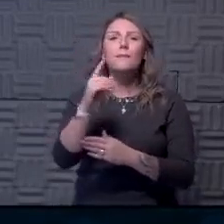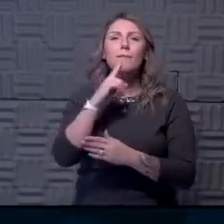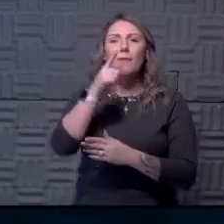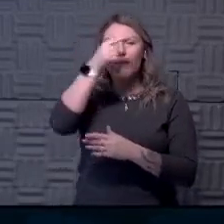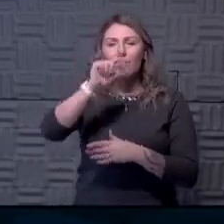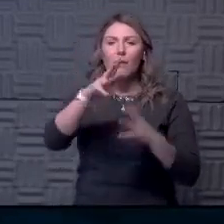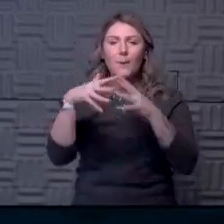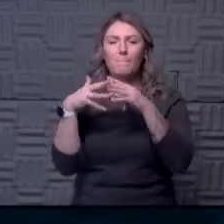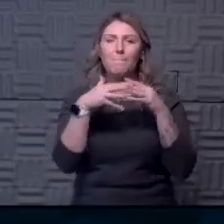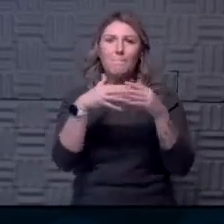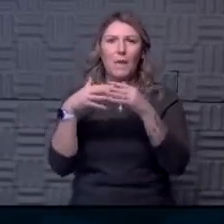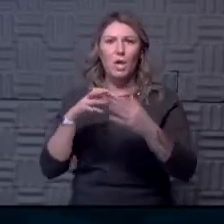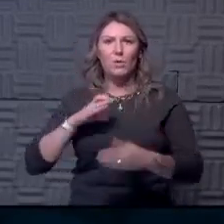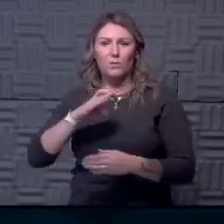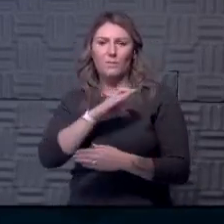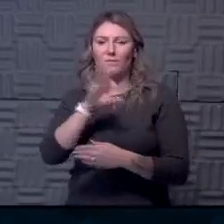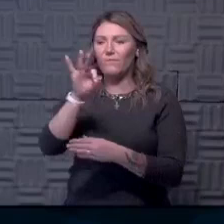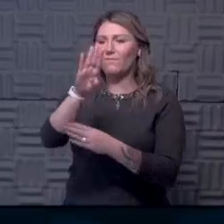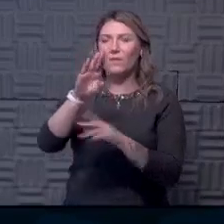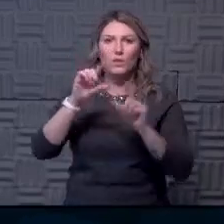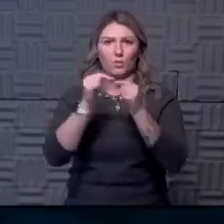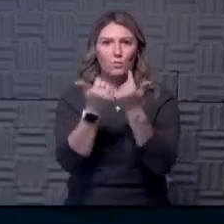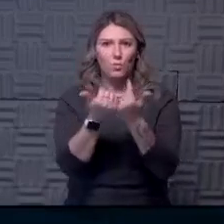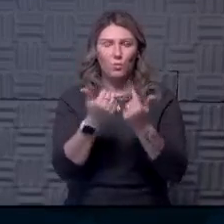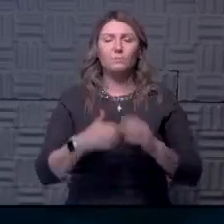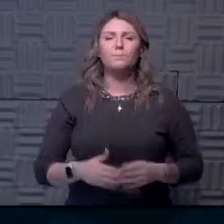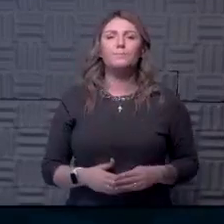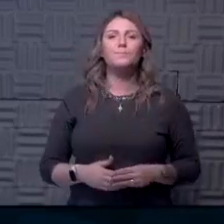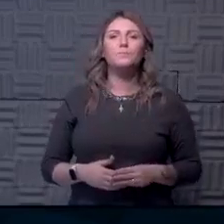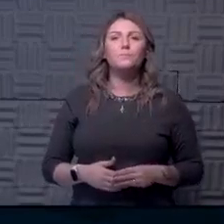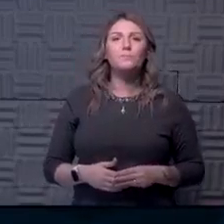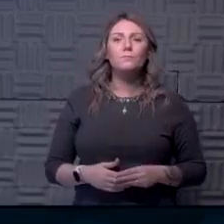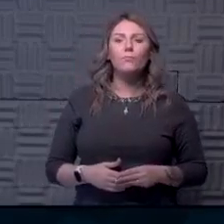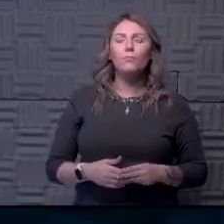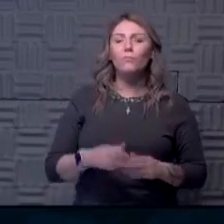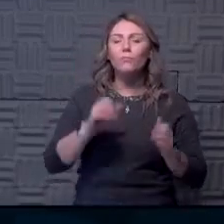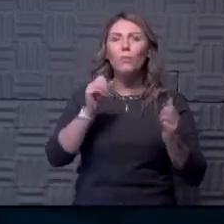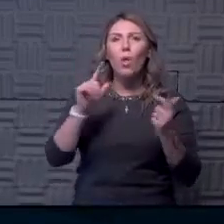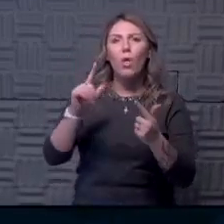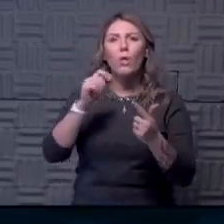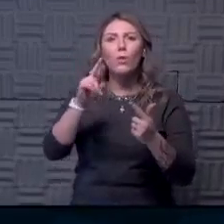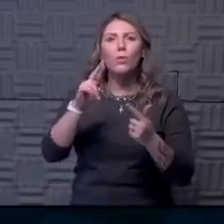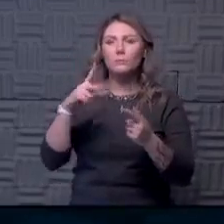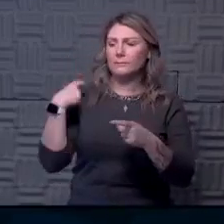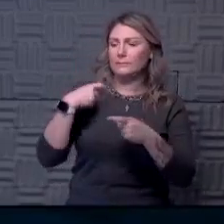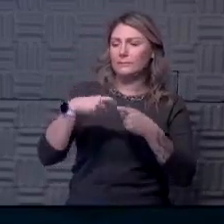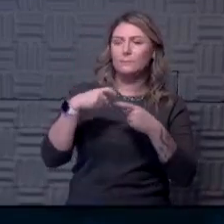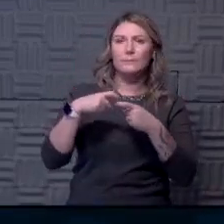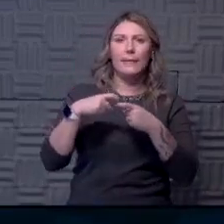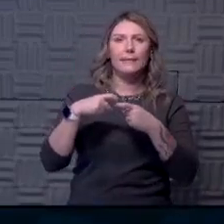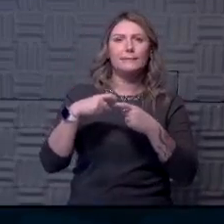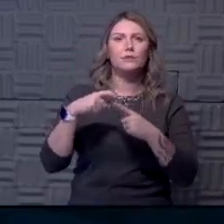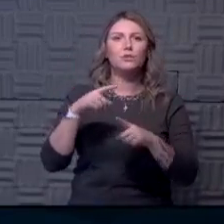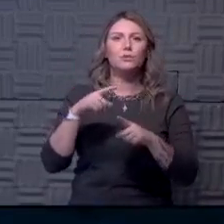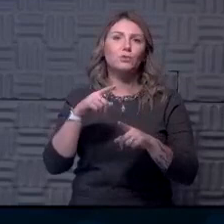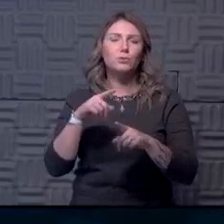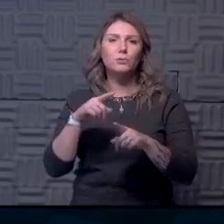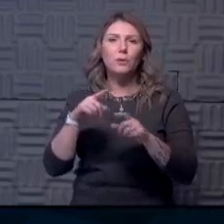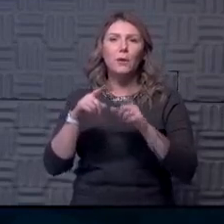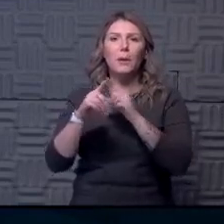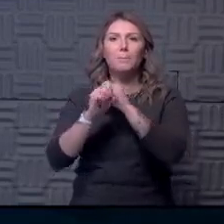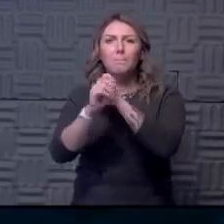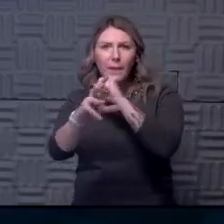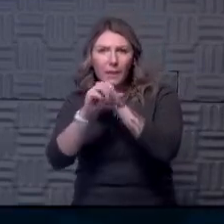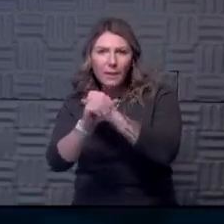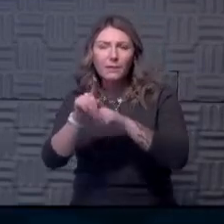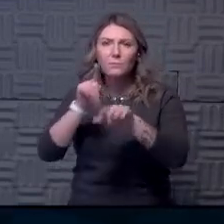Commission Facebook group that many Spanish media reporters